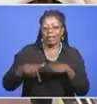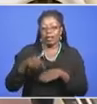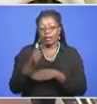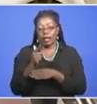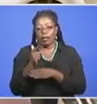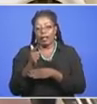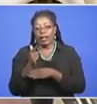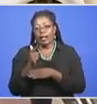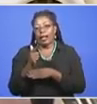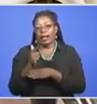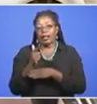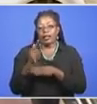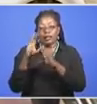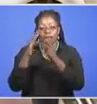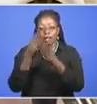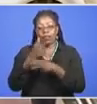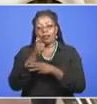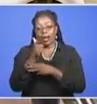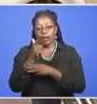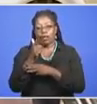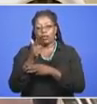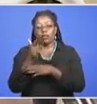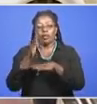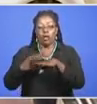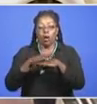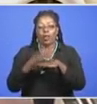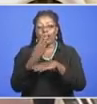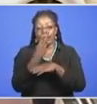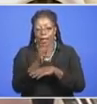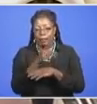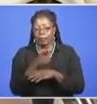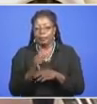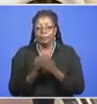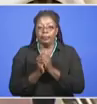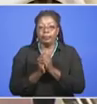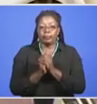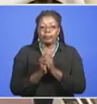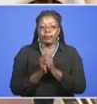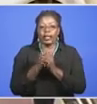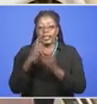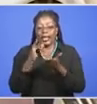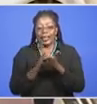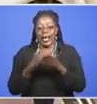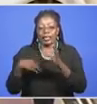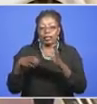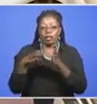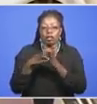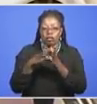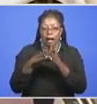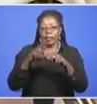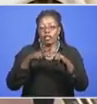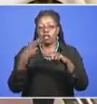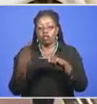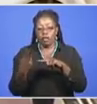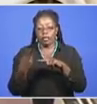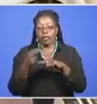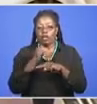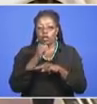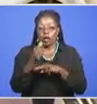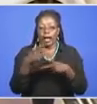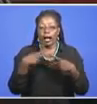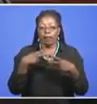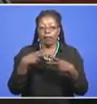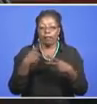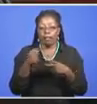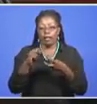leave in night spots and firing, we'd be right on them. The police commissioner further indicated that crime is down overall, and while he did not have the